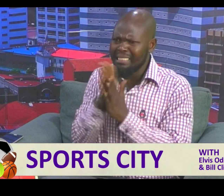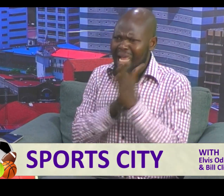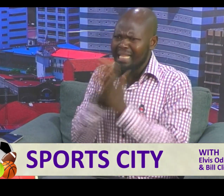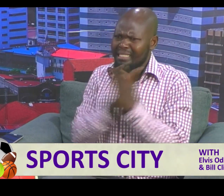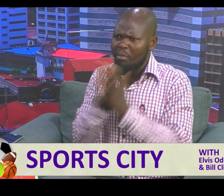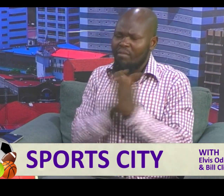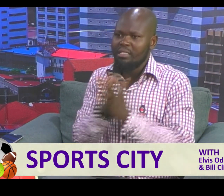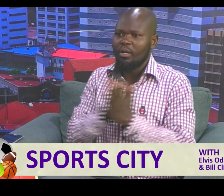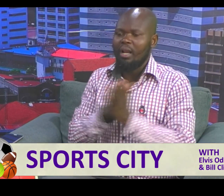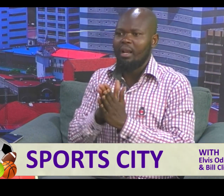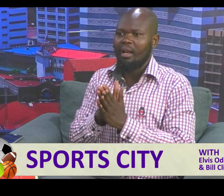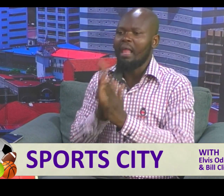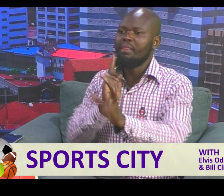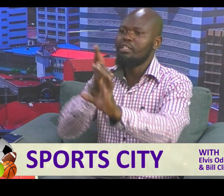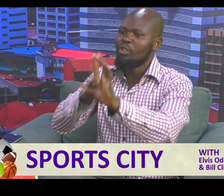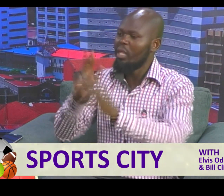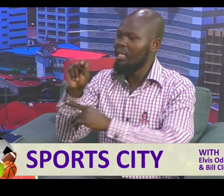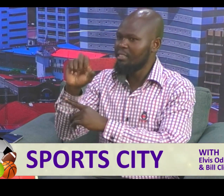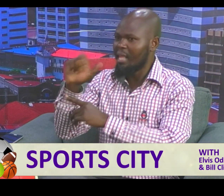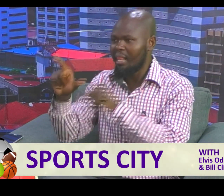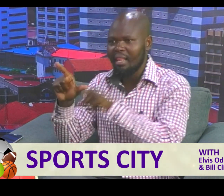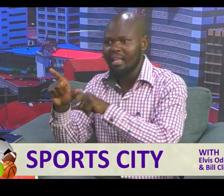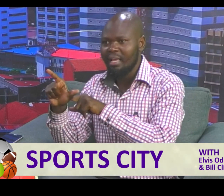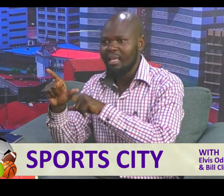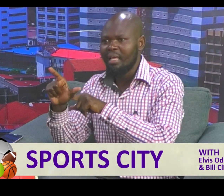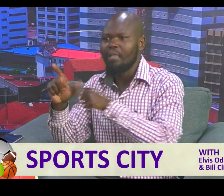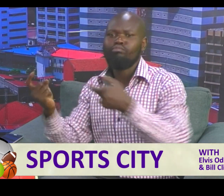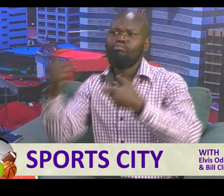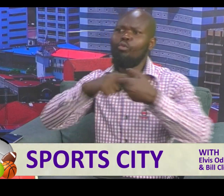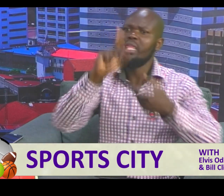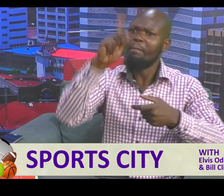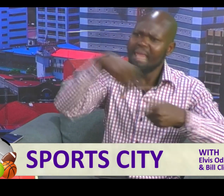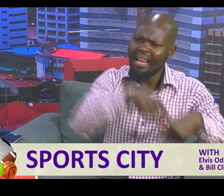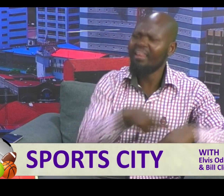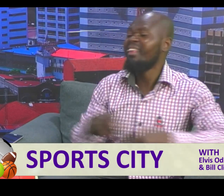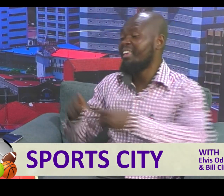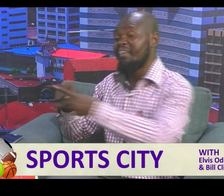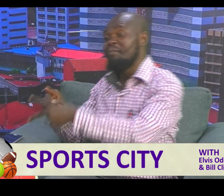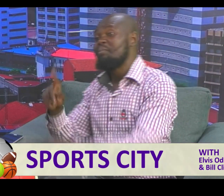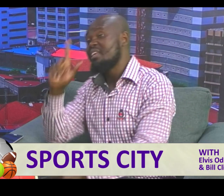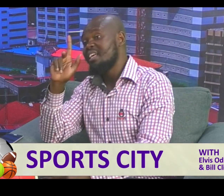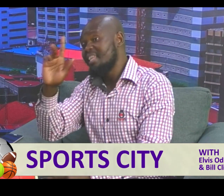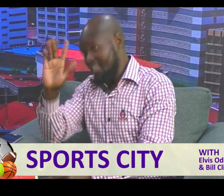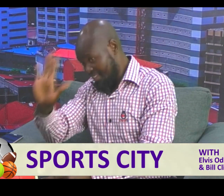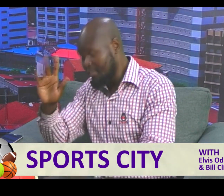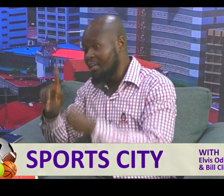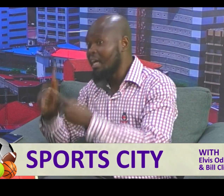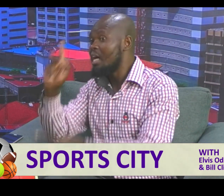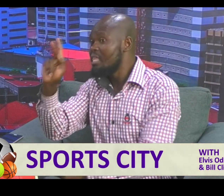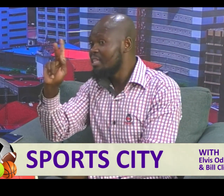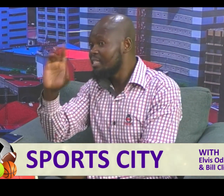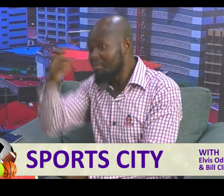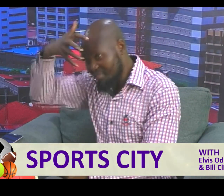Bill. Muranga Seals are very much motivated because they joined from NSL. They